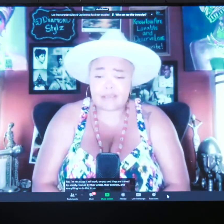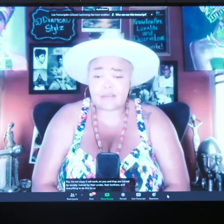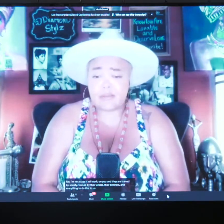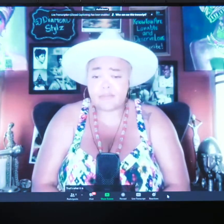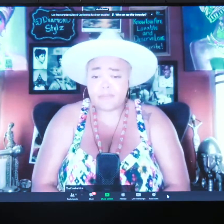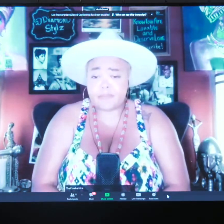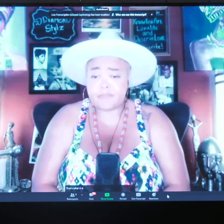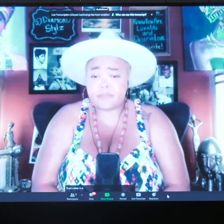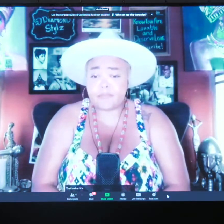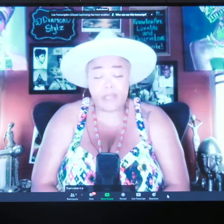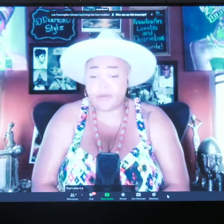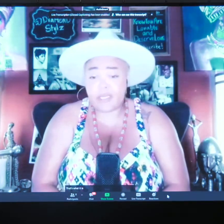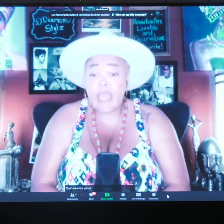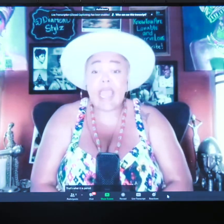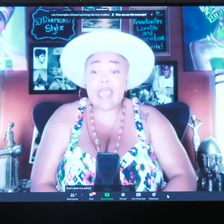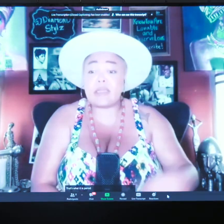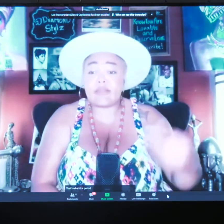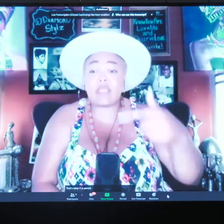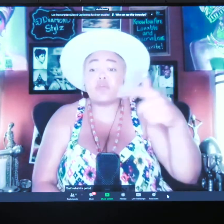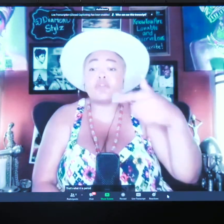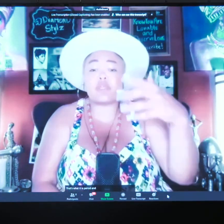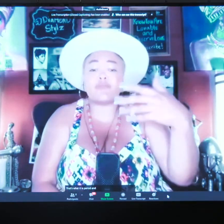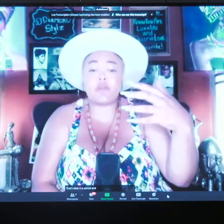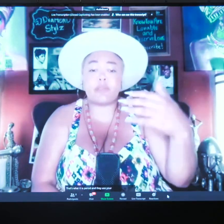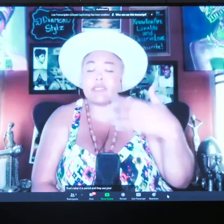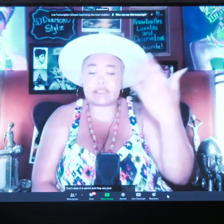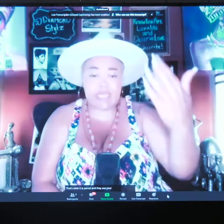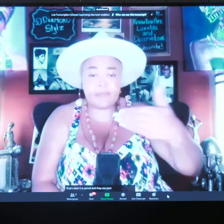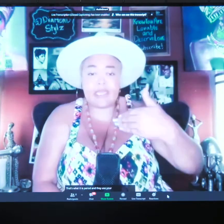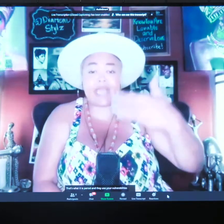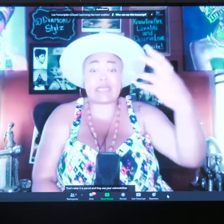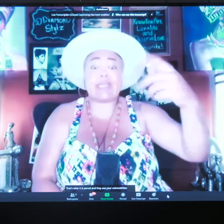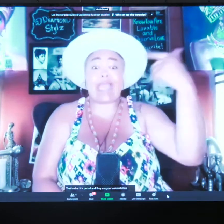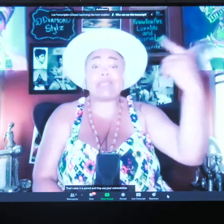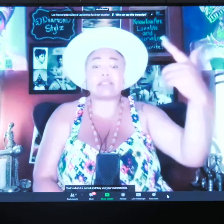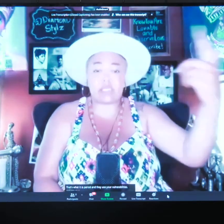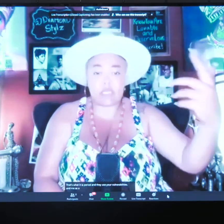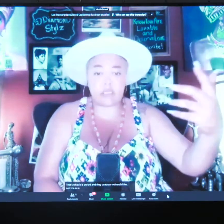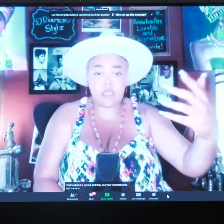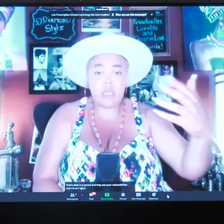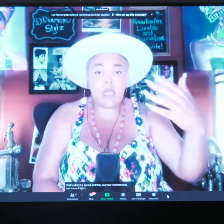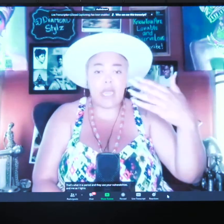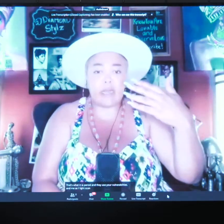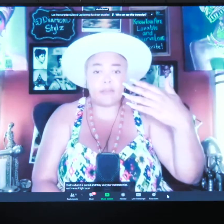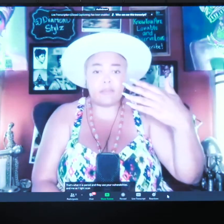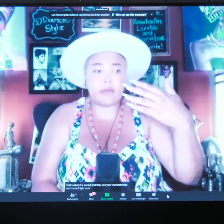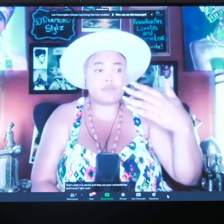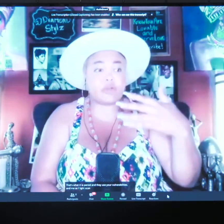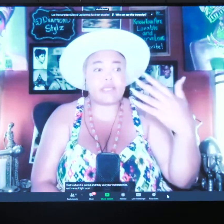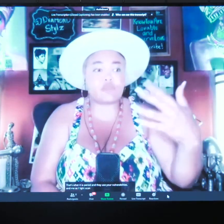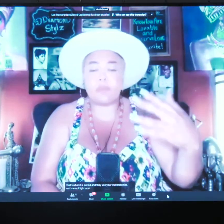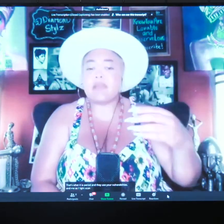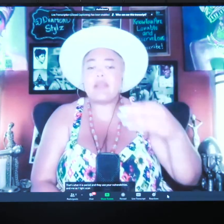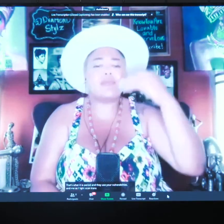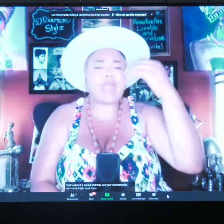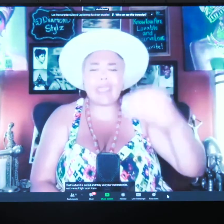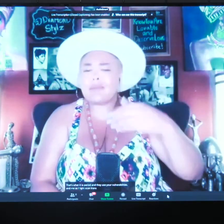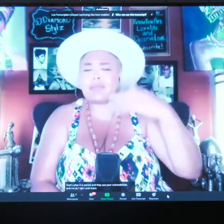is. Period. And they use your vulnerabilities. And me as a light-skinned trans